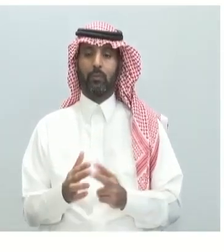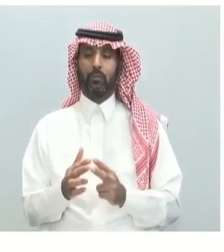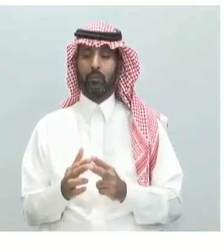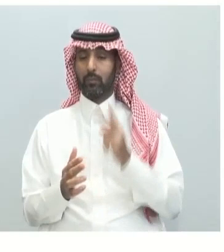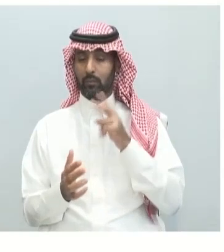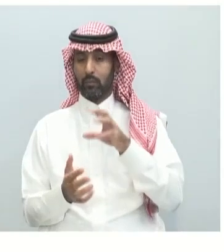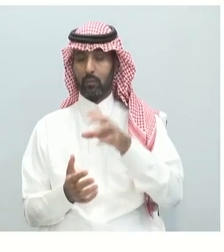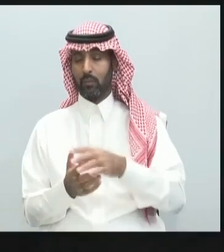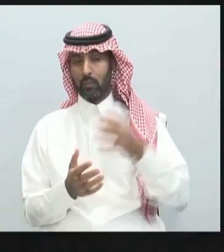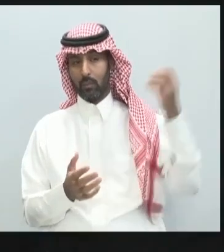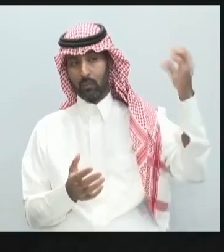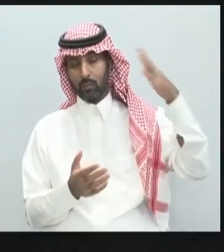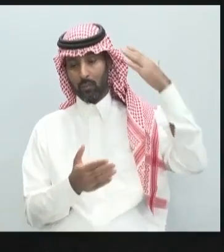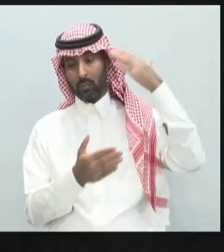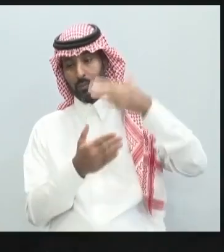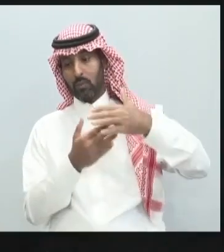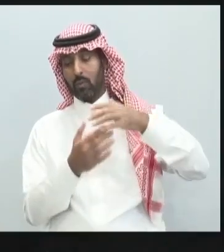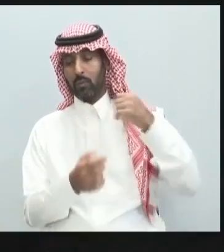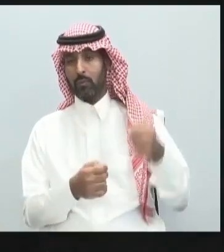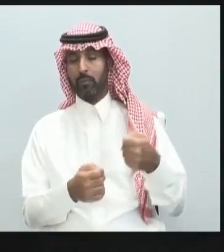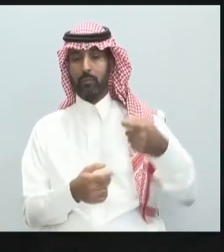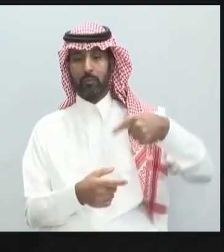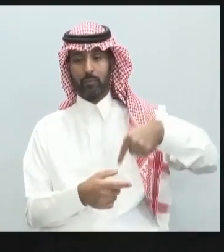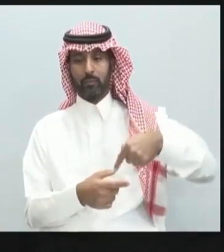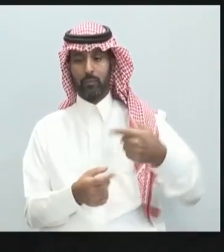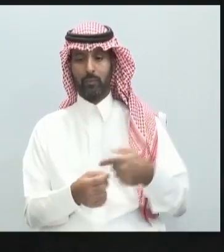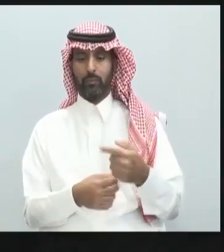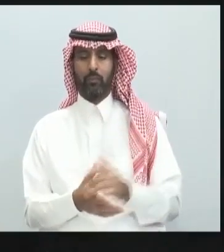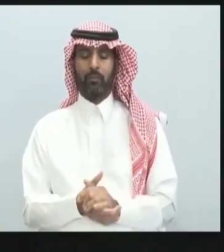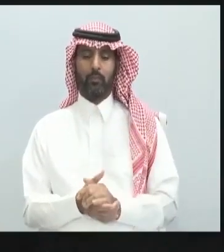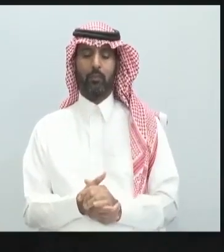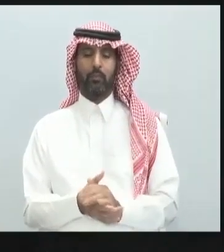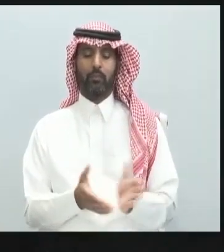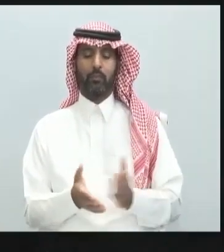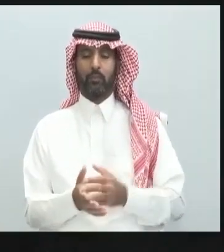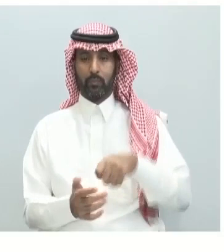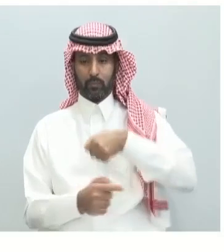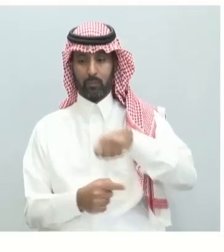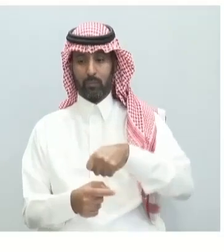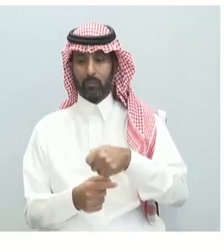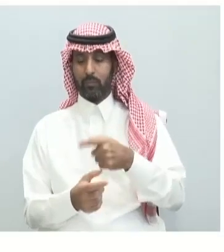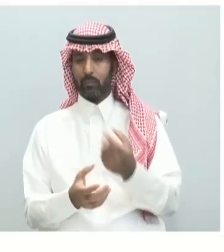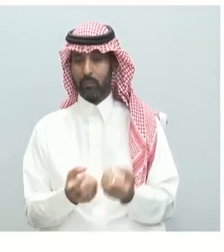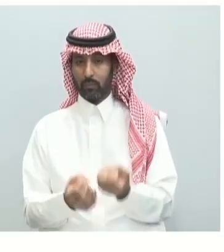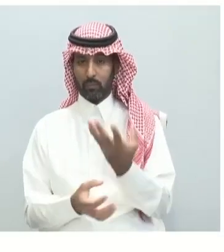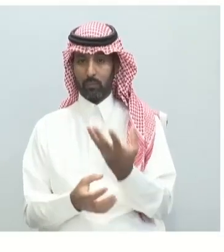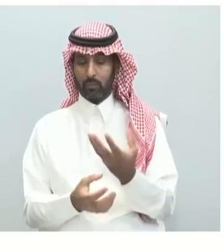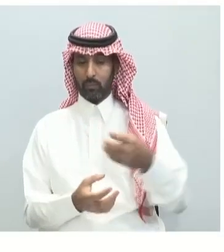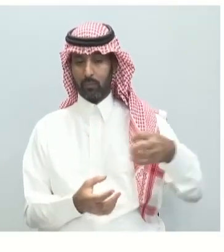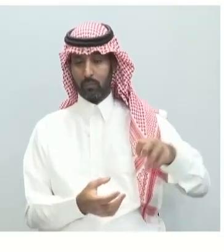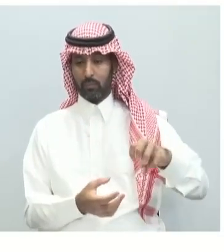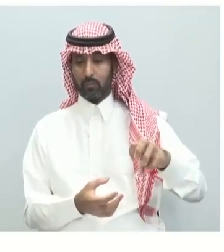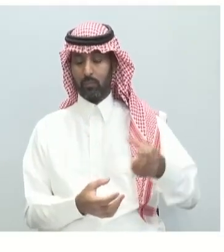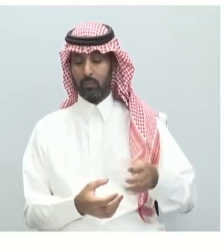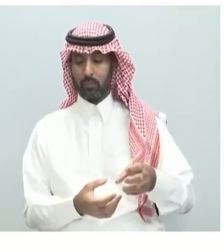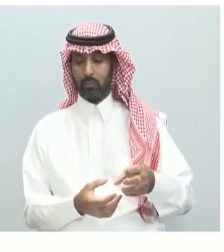from the solar panels or the fuel generator, the motor generator. Cooking and heating gas, what's the most challenging aspect of not